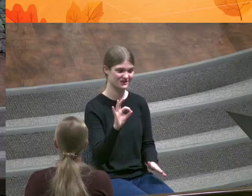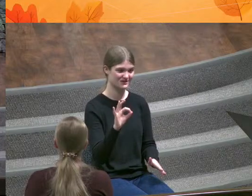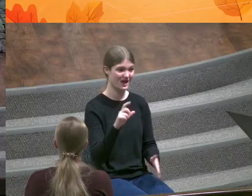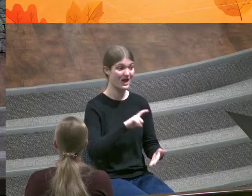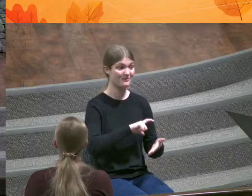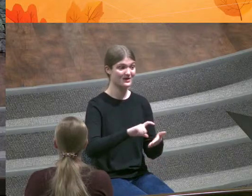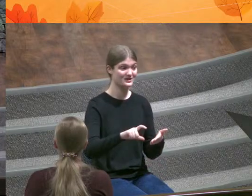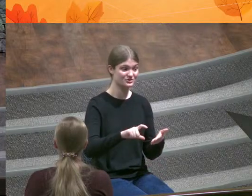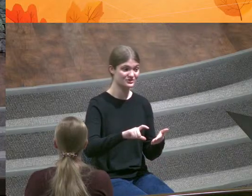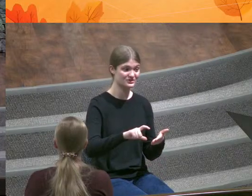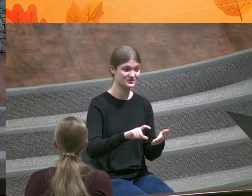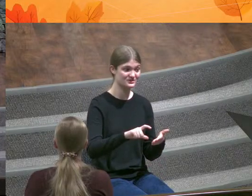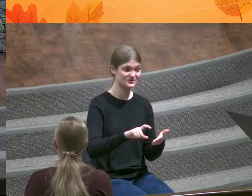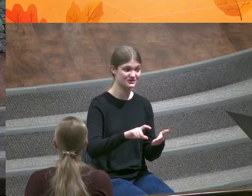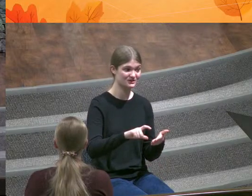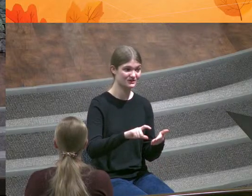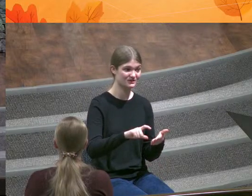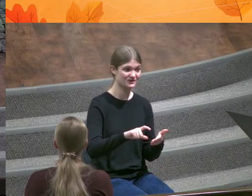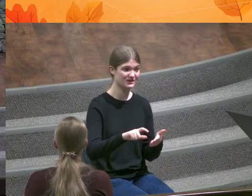Passages